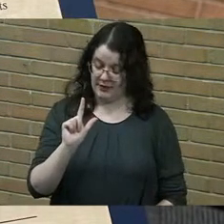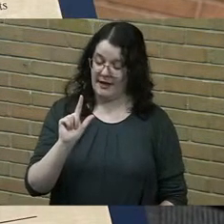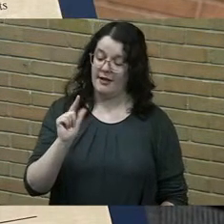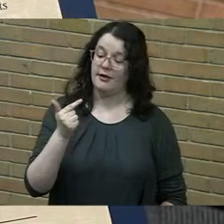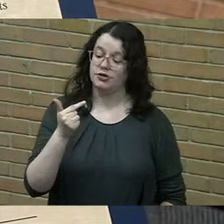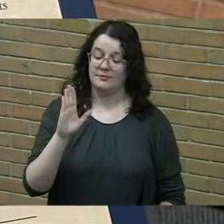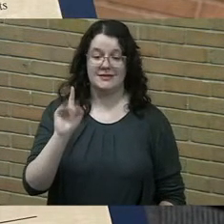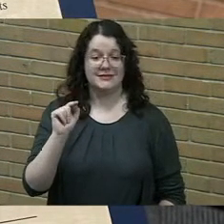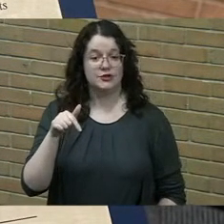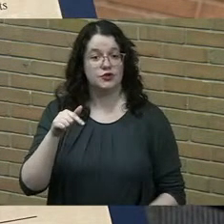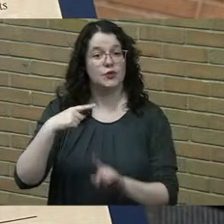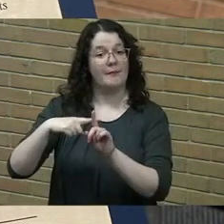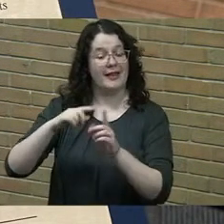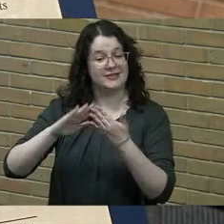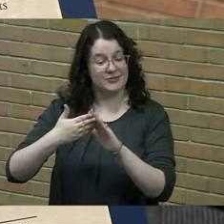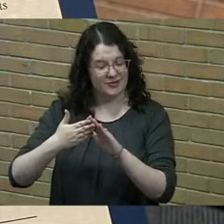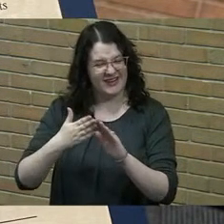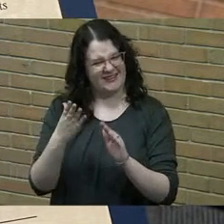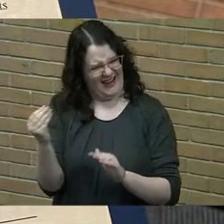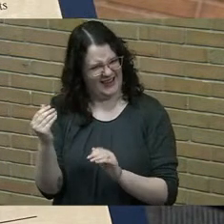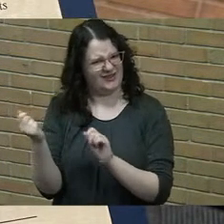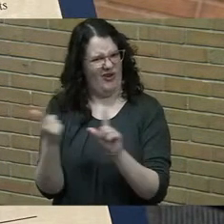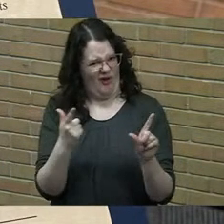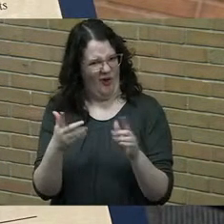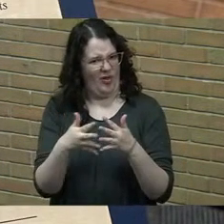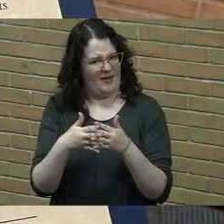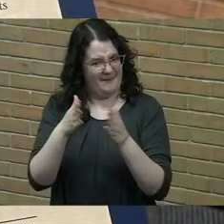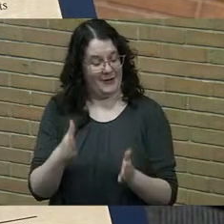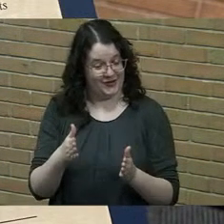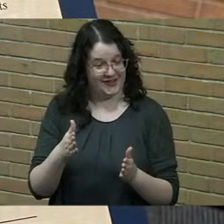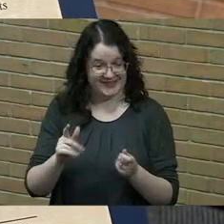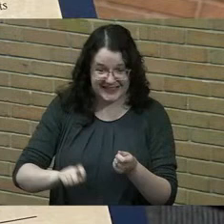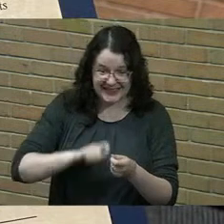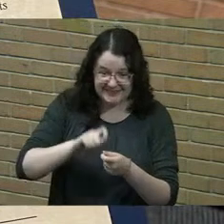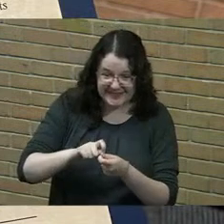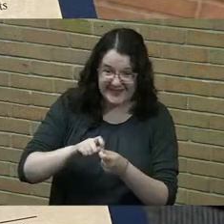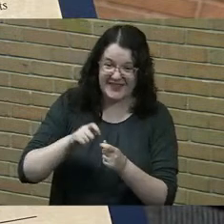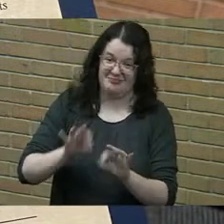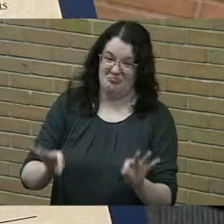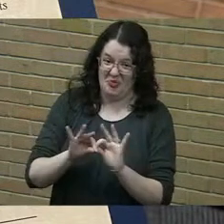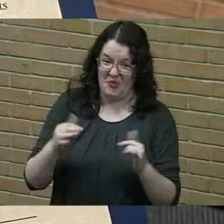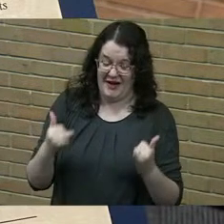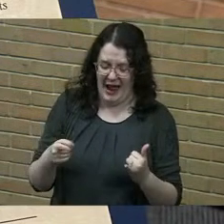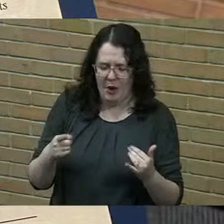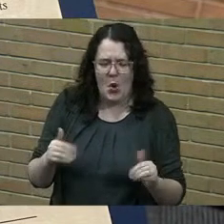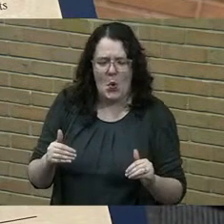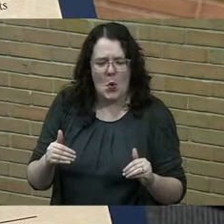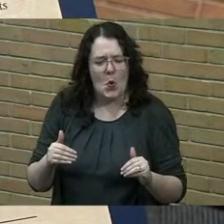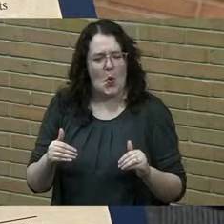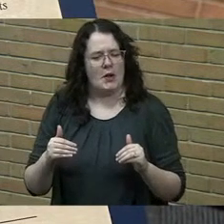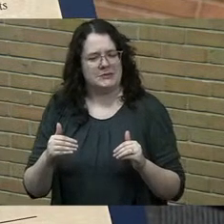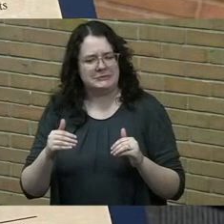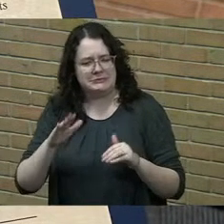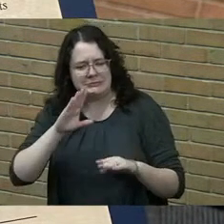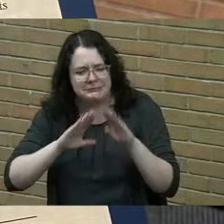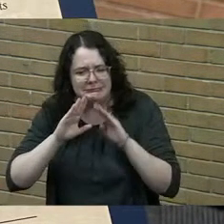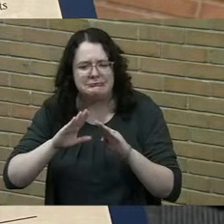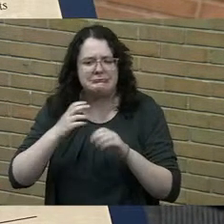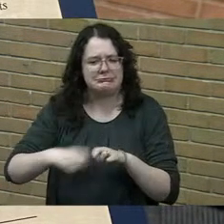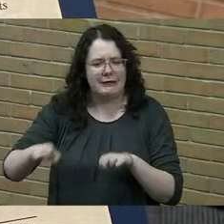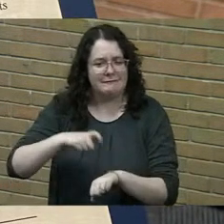for all Americans, especially in this contentious time when hard-won rights are under siege in many